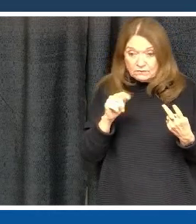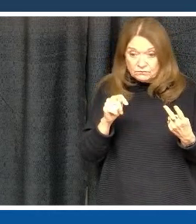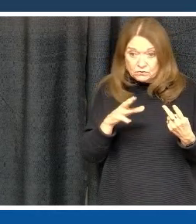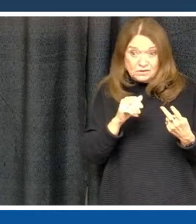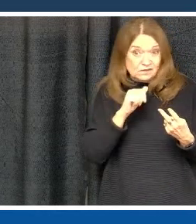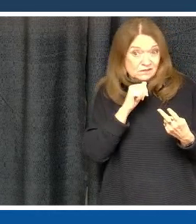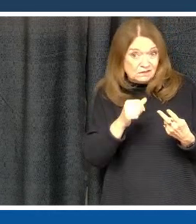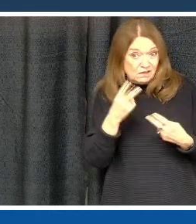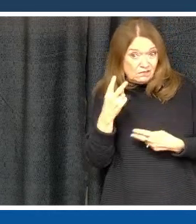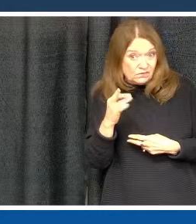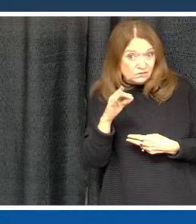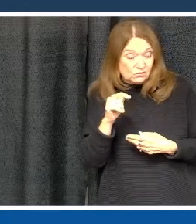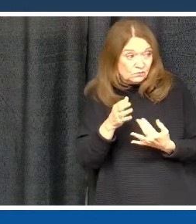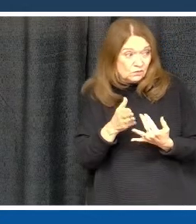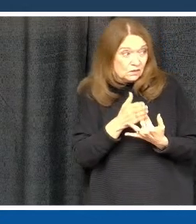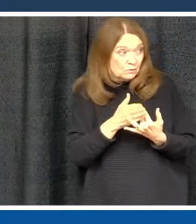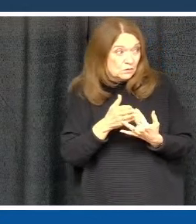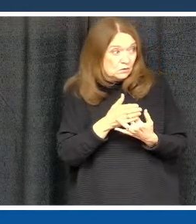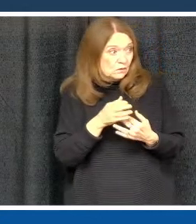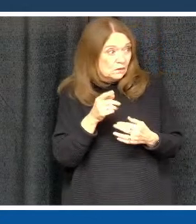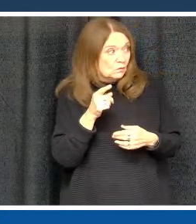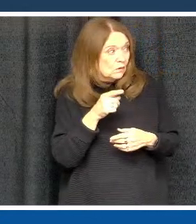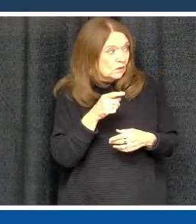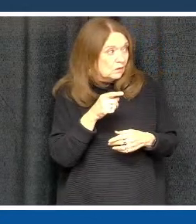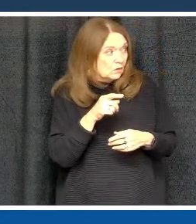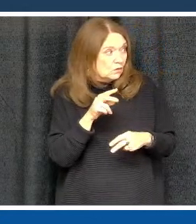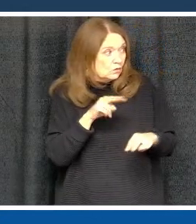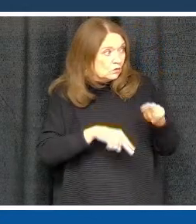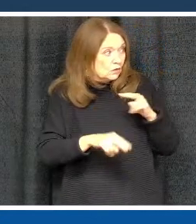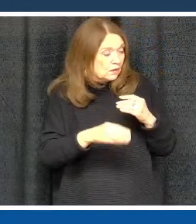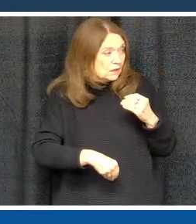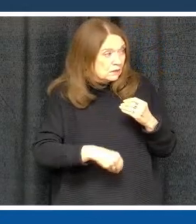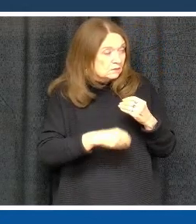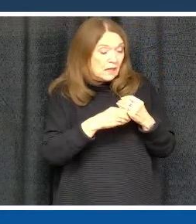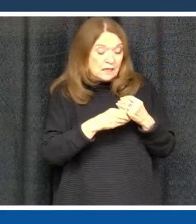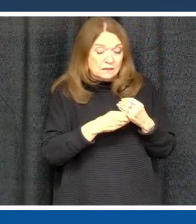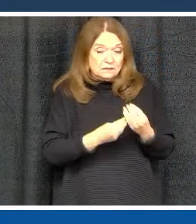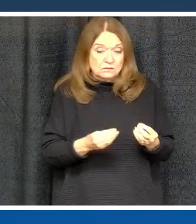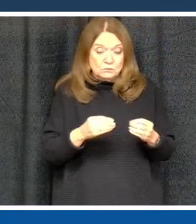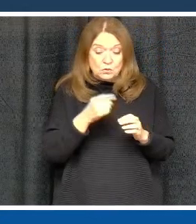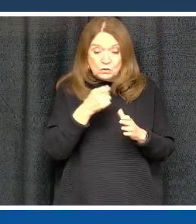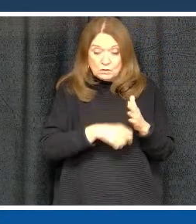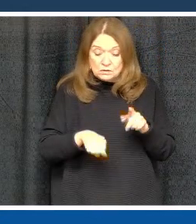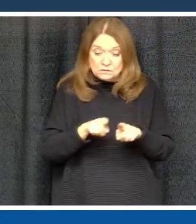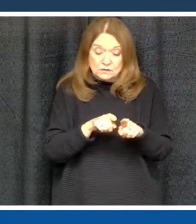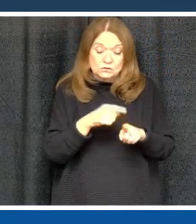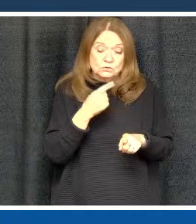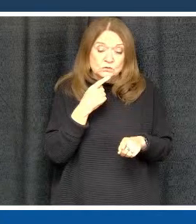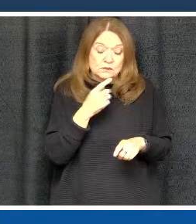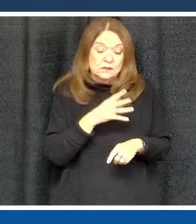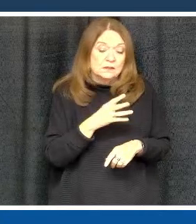not the 2 foot in between? Well, you're looking at adding additional cost, as you've referenced, and